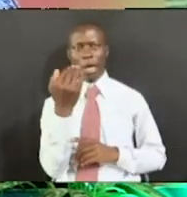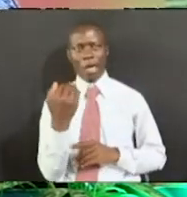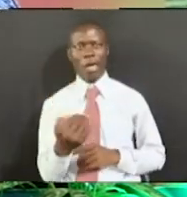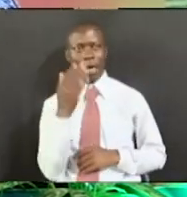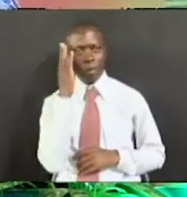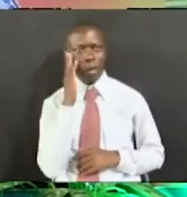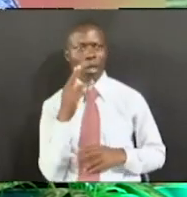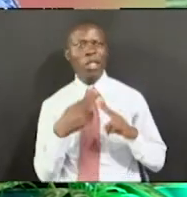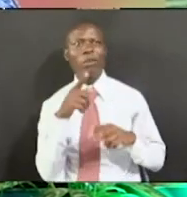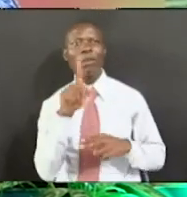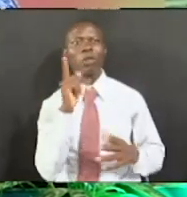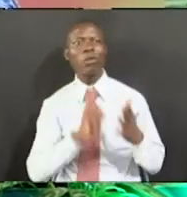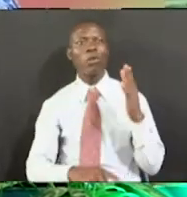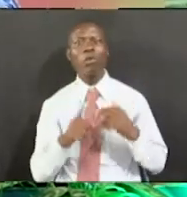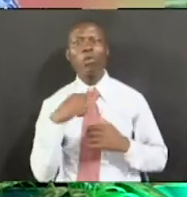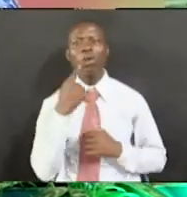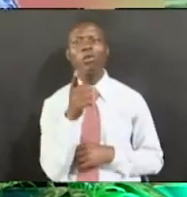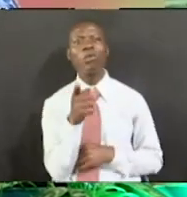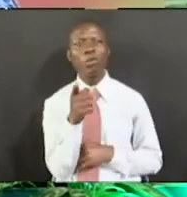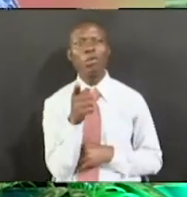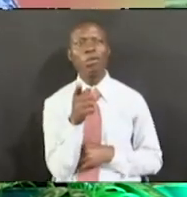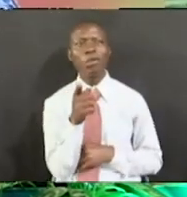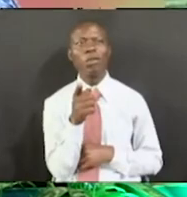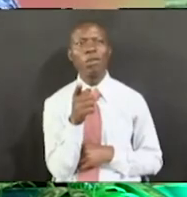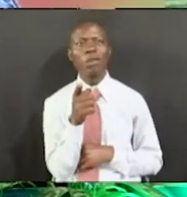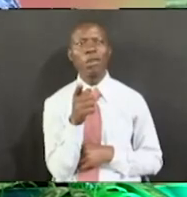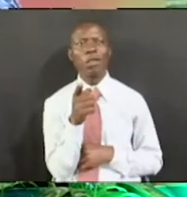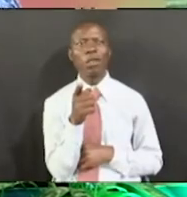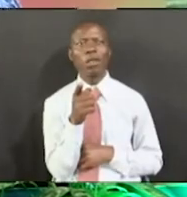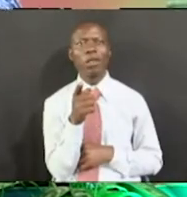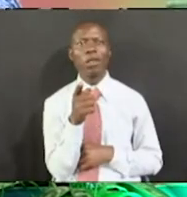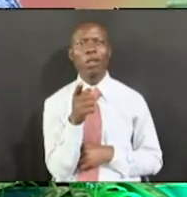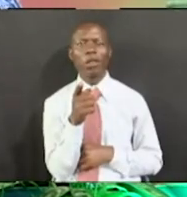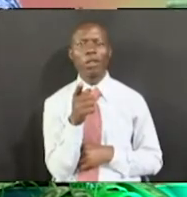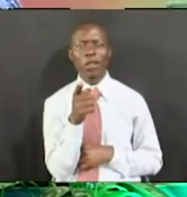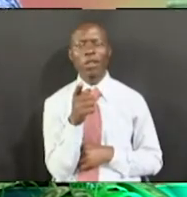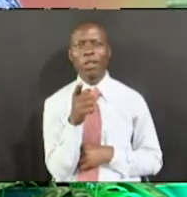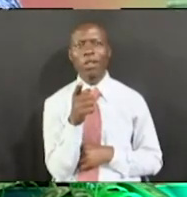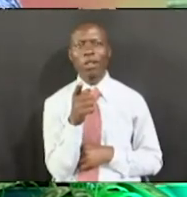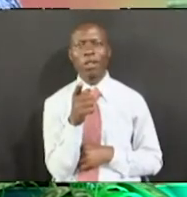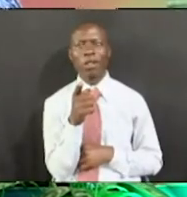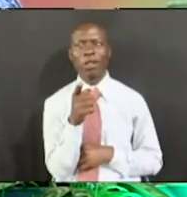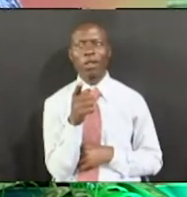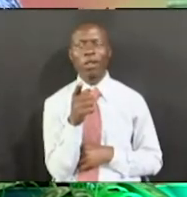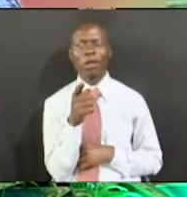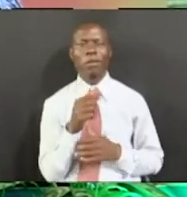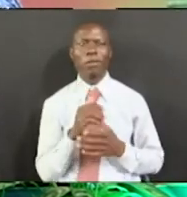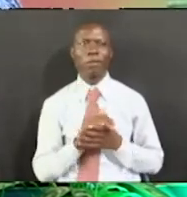name? Who are you? The third one.